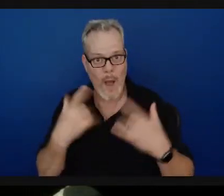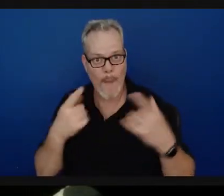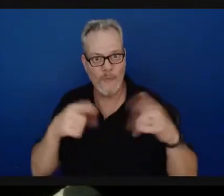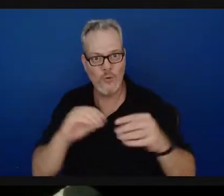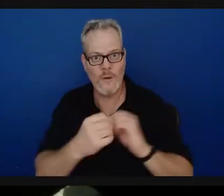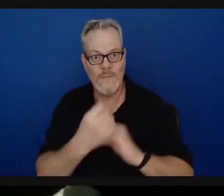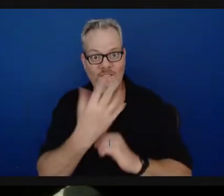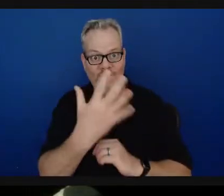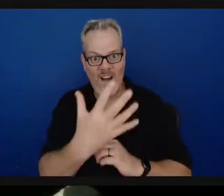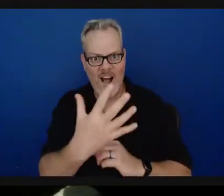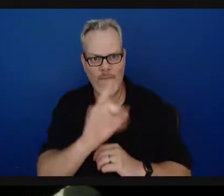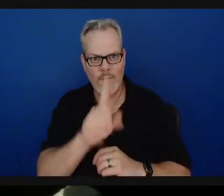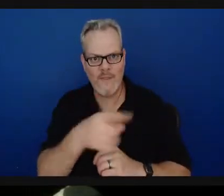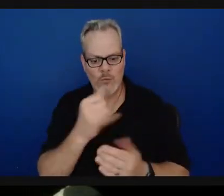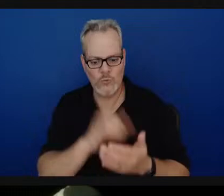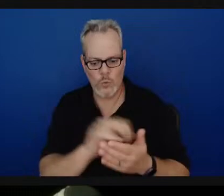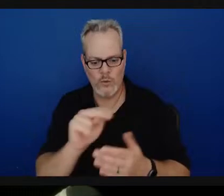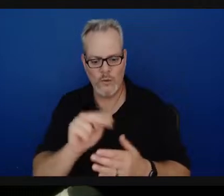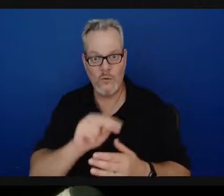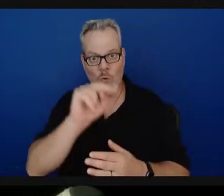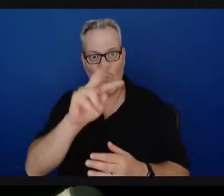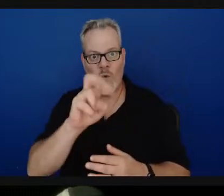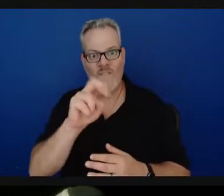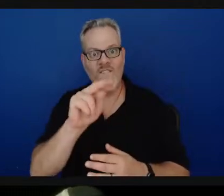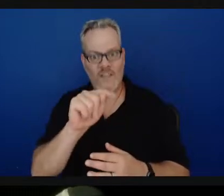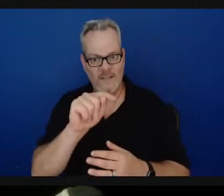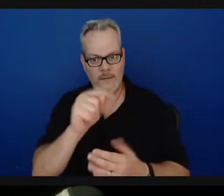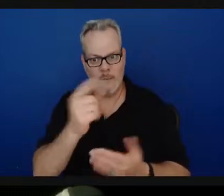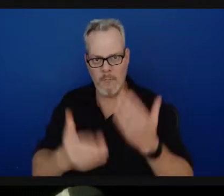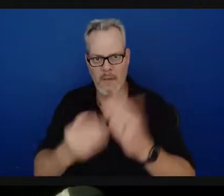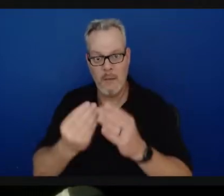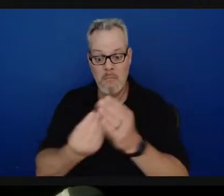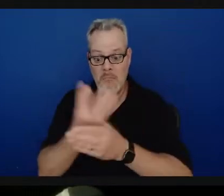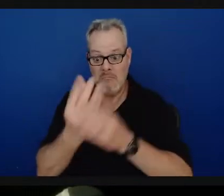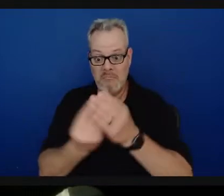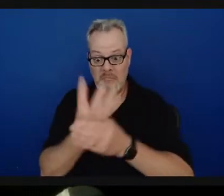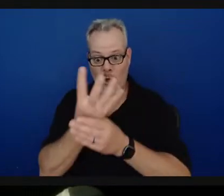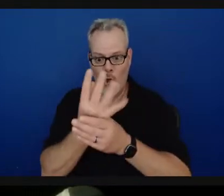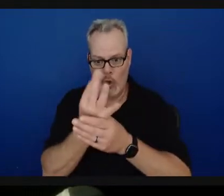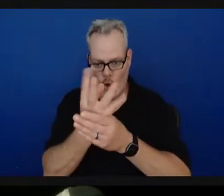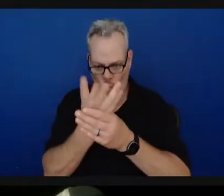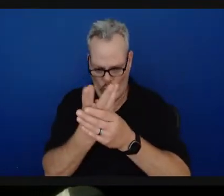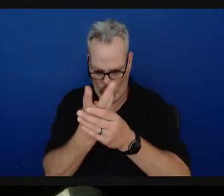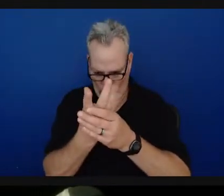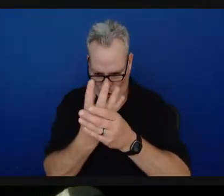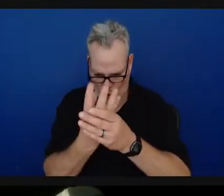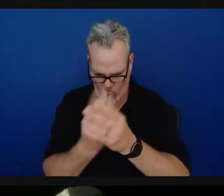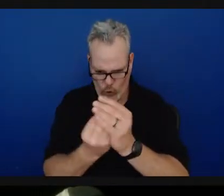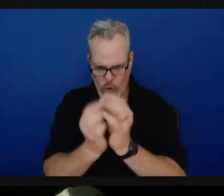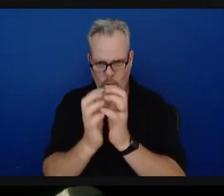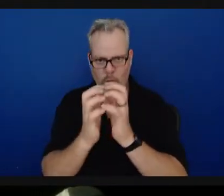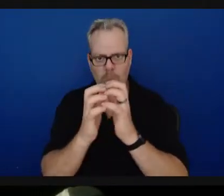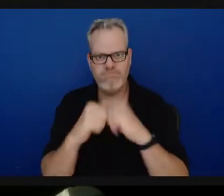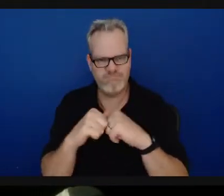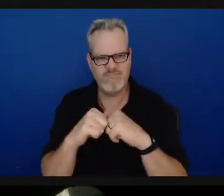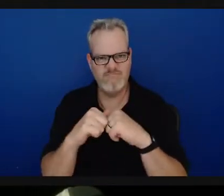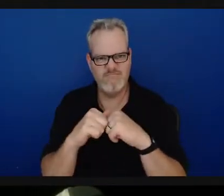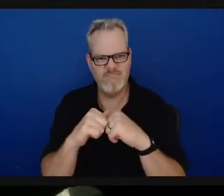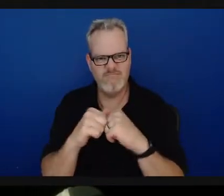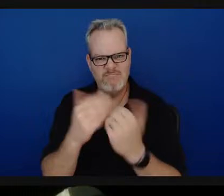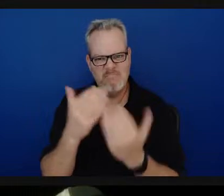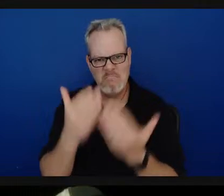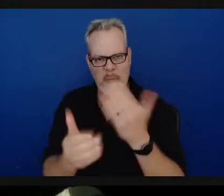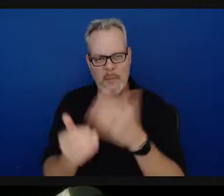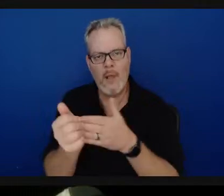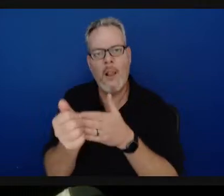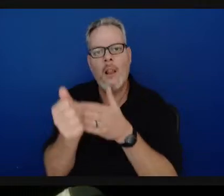connected there where that drained back and collapsed at the end of episode 4, which is still active in this video here, led to what we